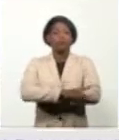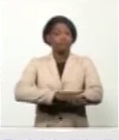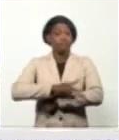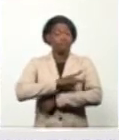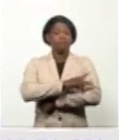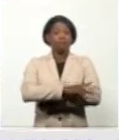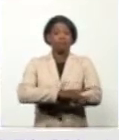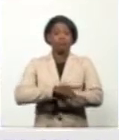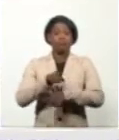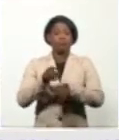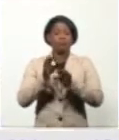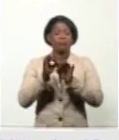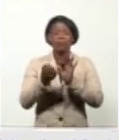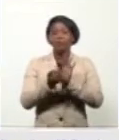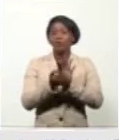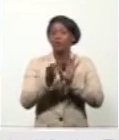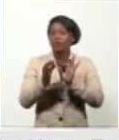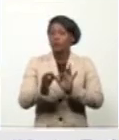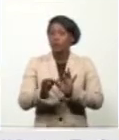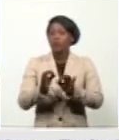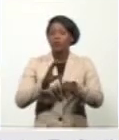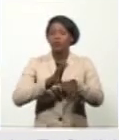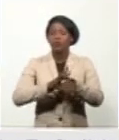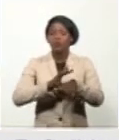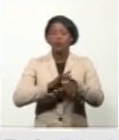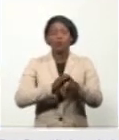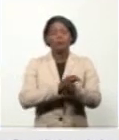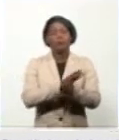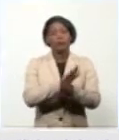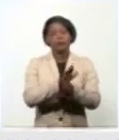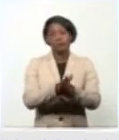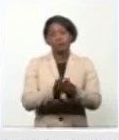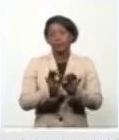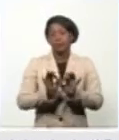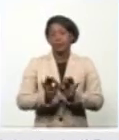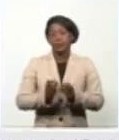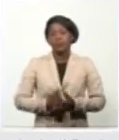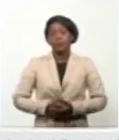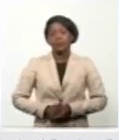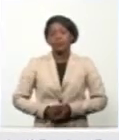185 countries with confirmed cases of COVID-19.